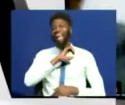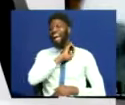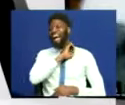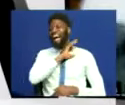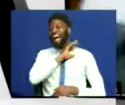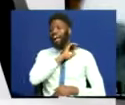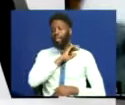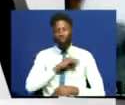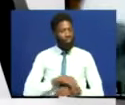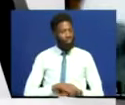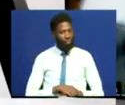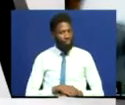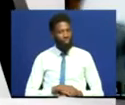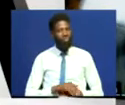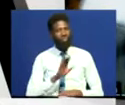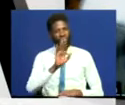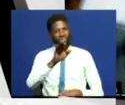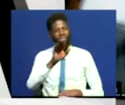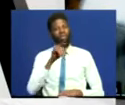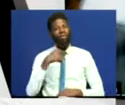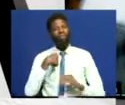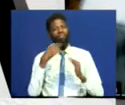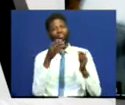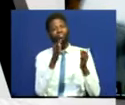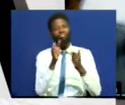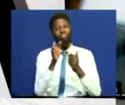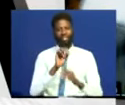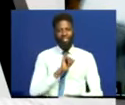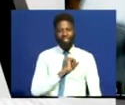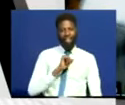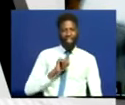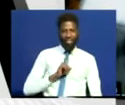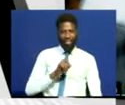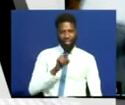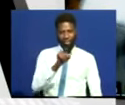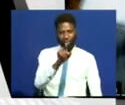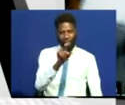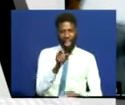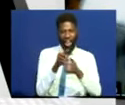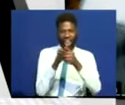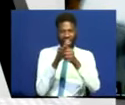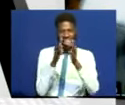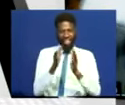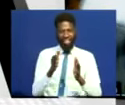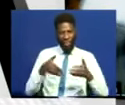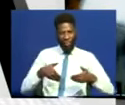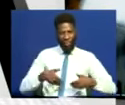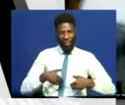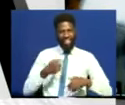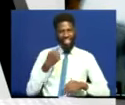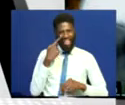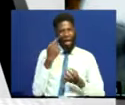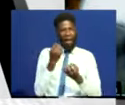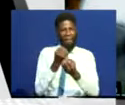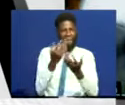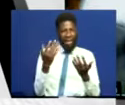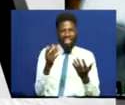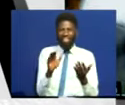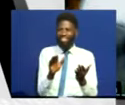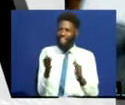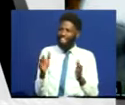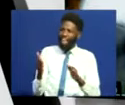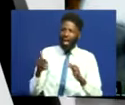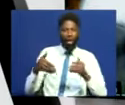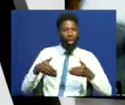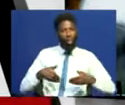yourself, you have seen majority of these cases are people who are losing their lives at the prime of their life. And aside from the contributing factors that